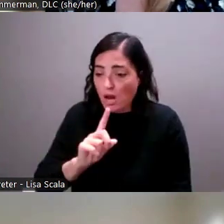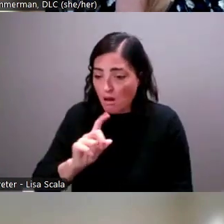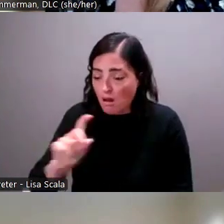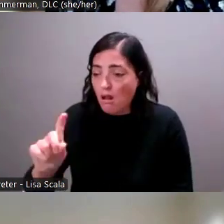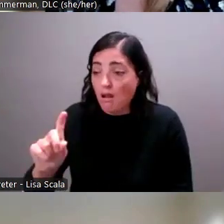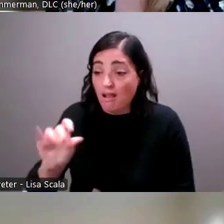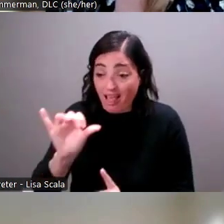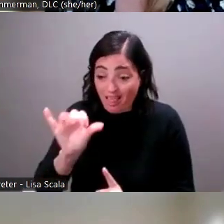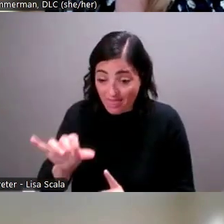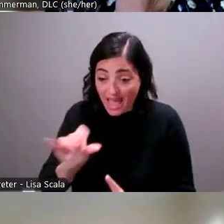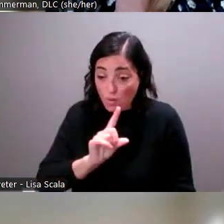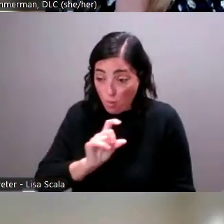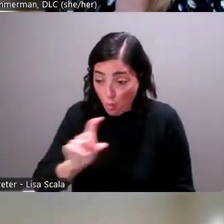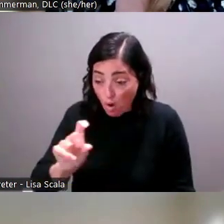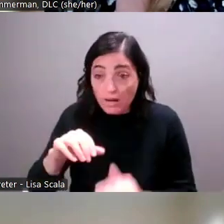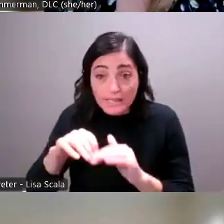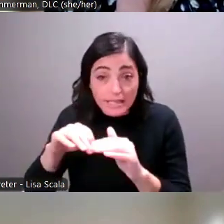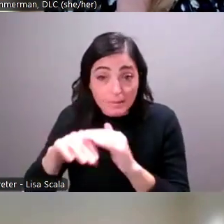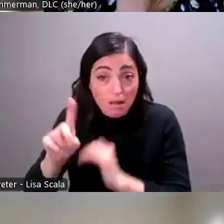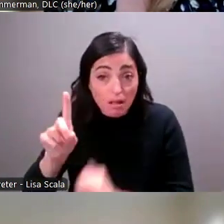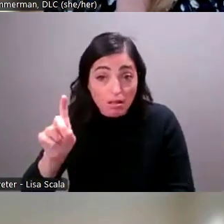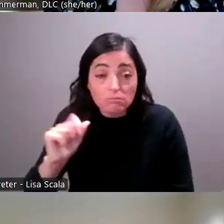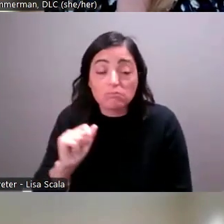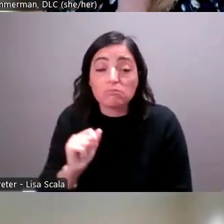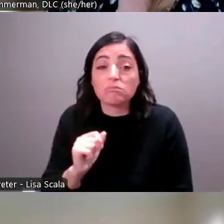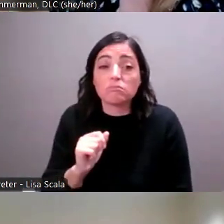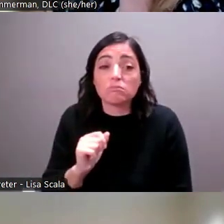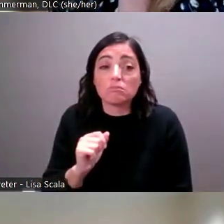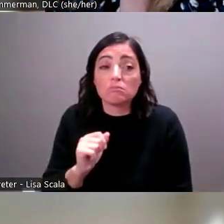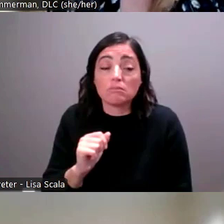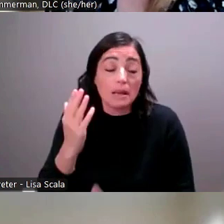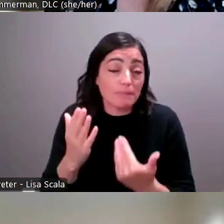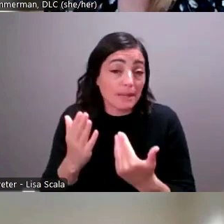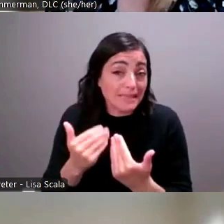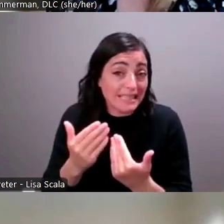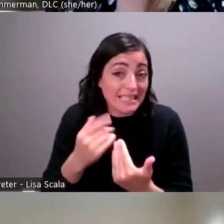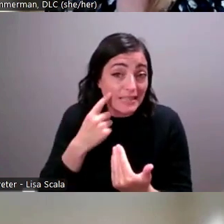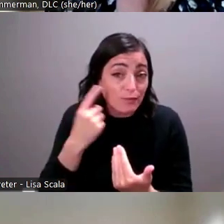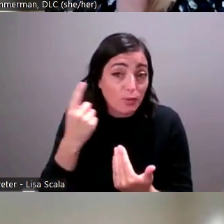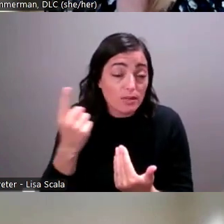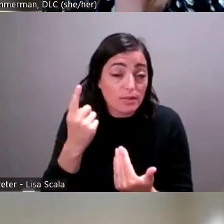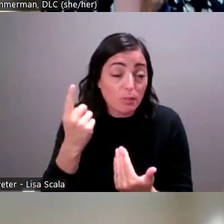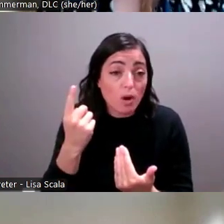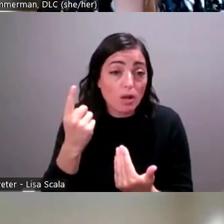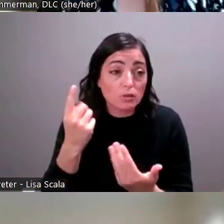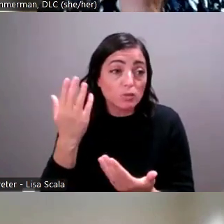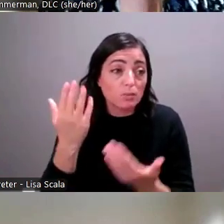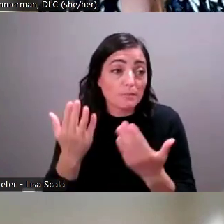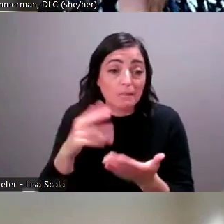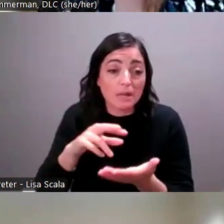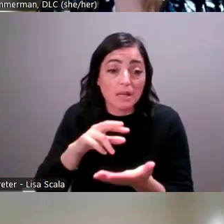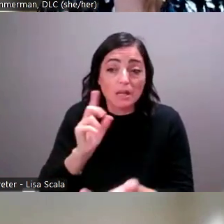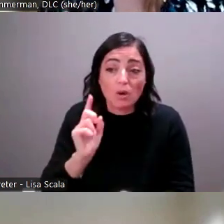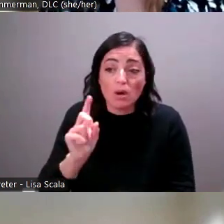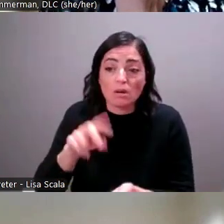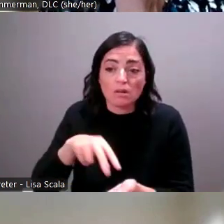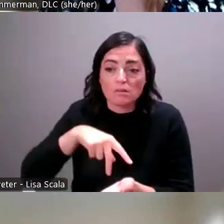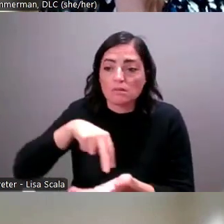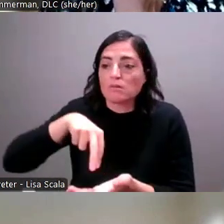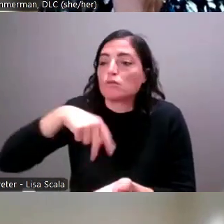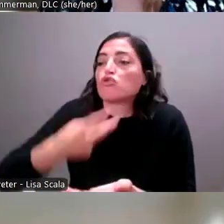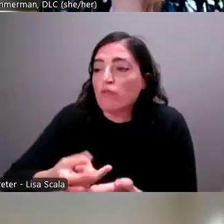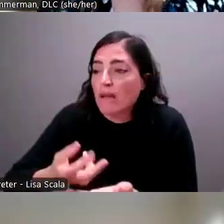Is that accessible? Would it be easy for someone to trip over broken pavement